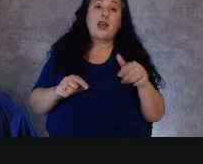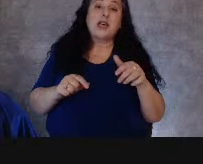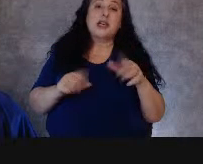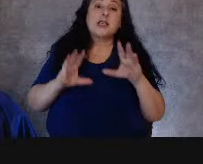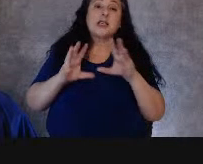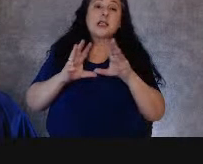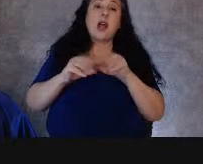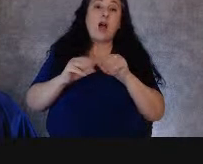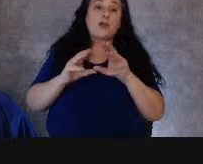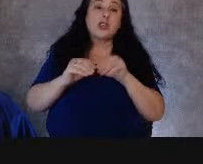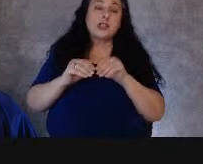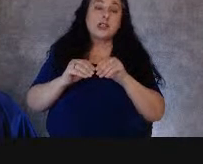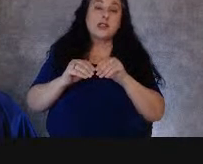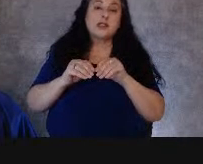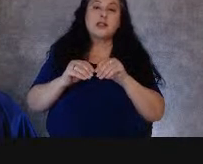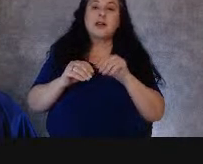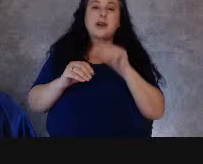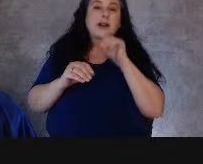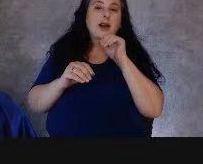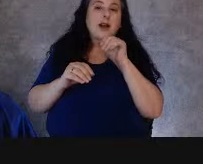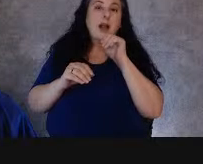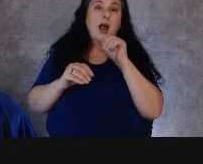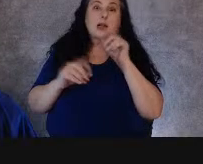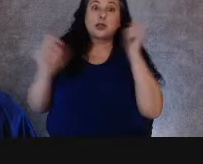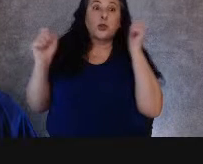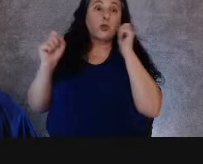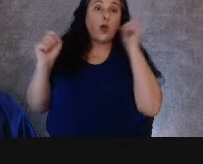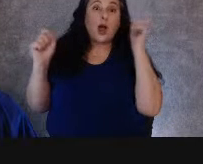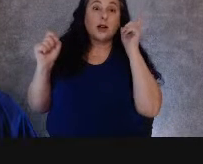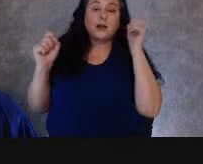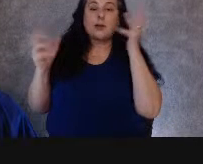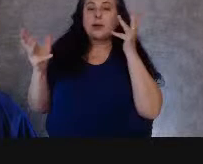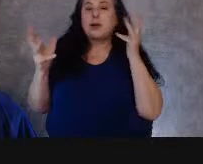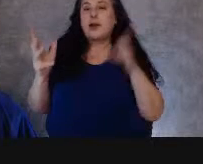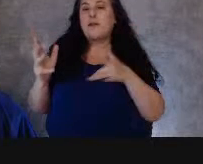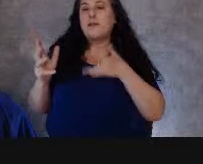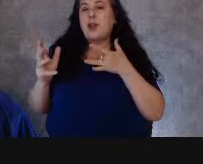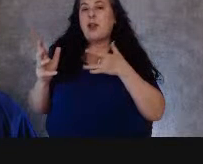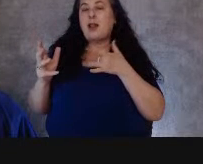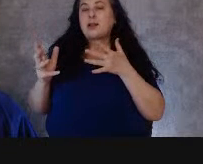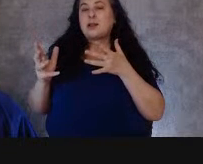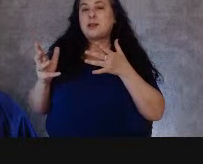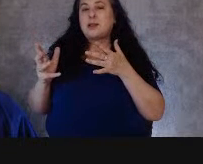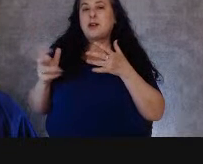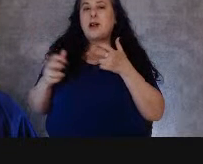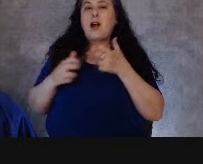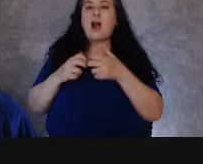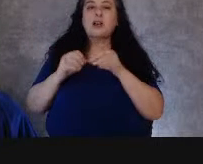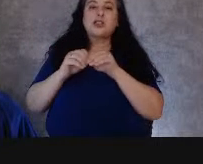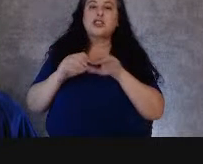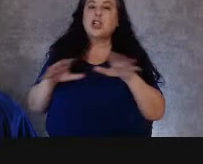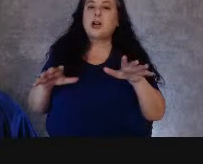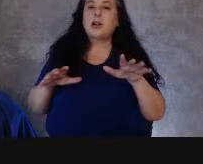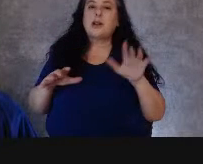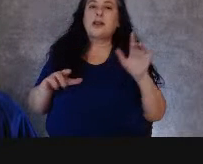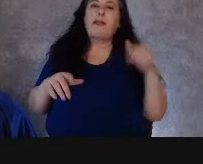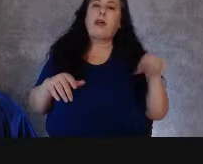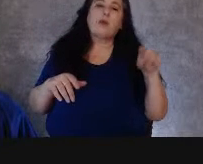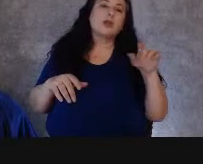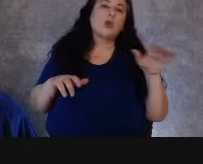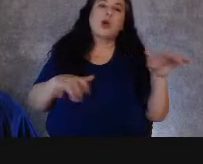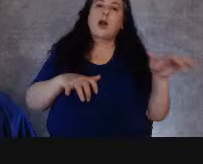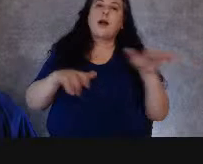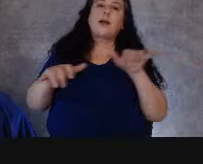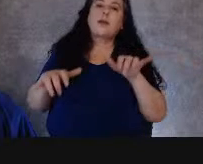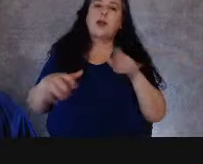conferences isn't as startling, I think, as we might think. And it's hard to generalize because they were so common, and it's really